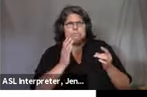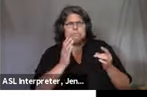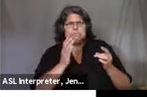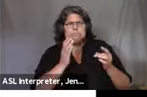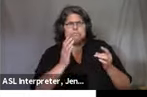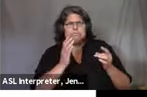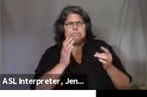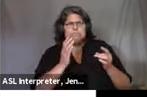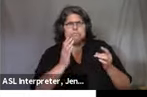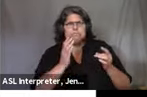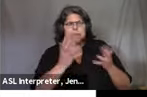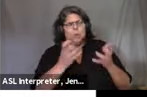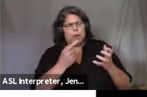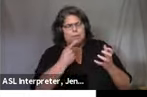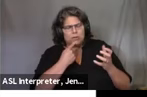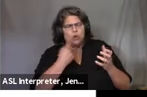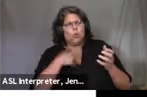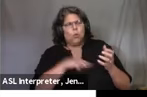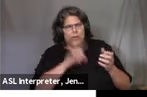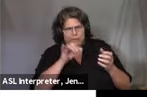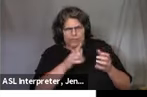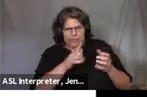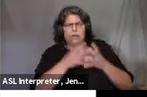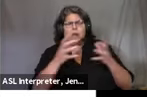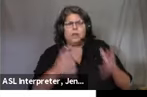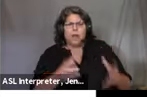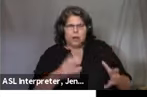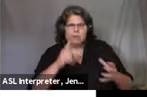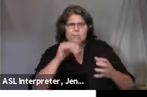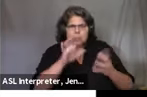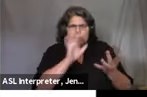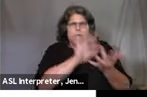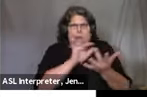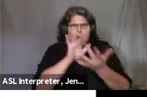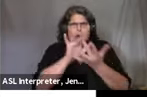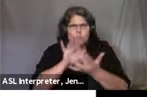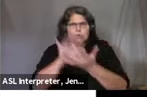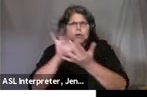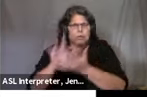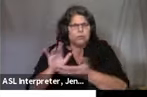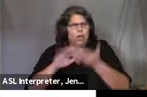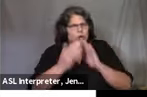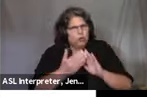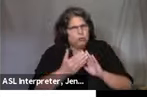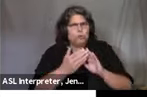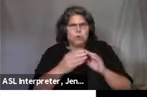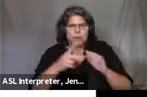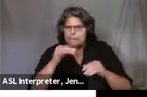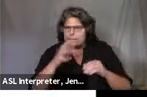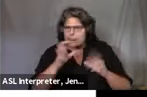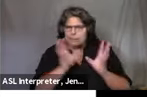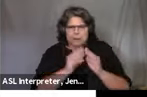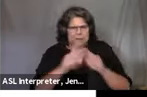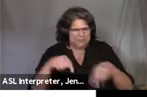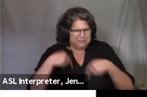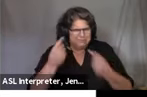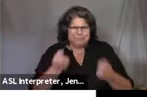I just want to mention that we did extensive public outreach and community meetings over the last many